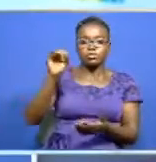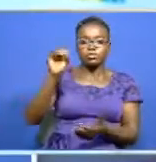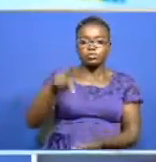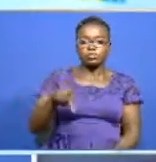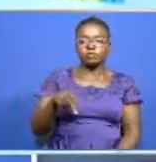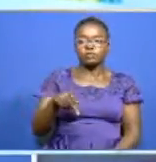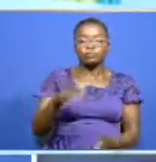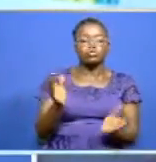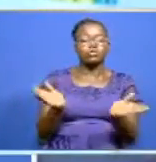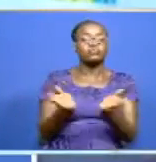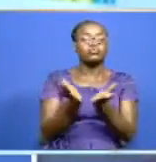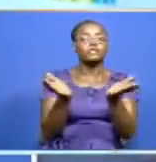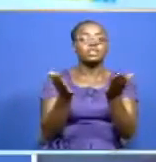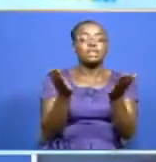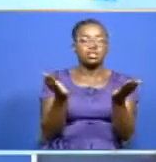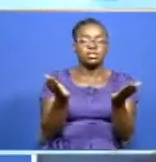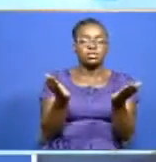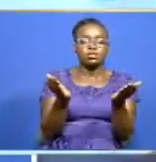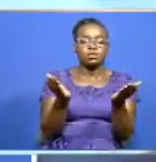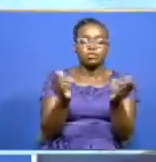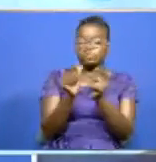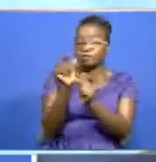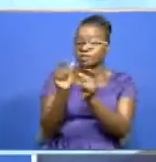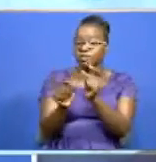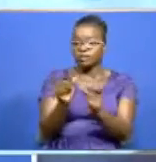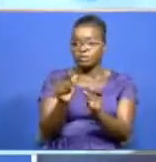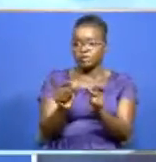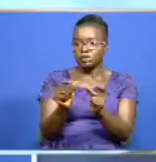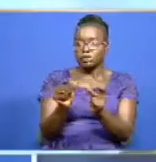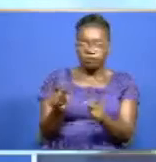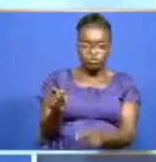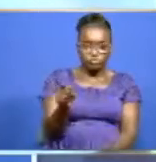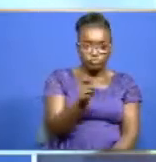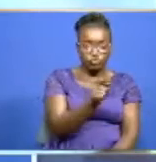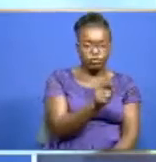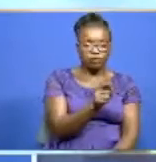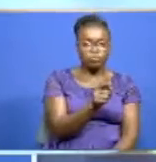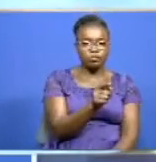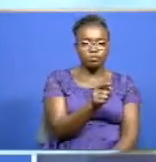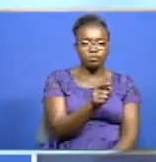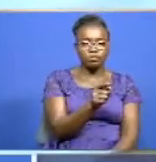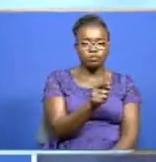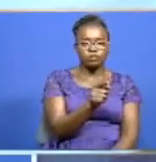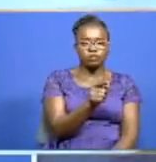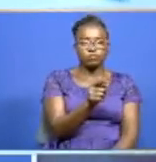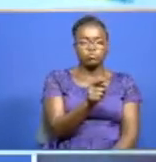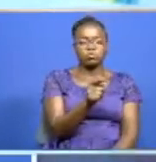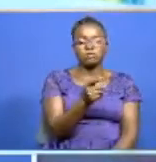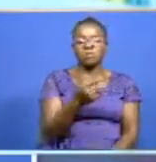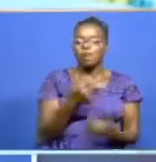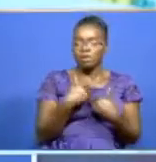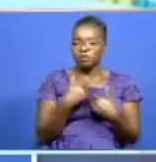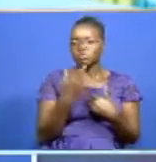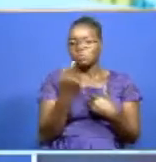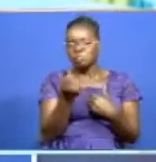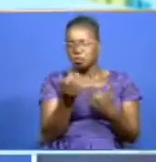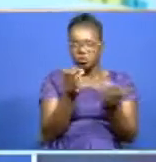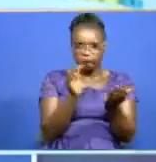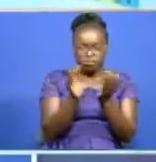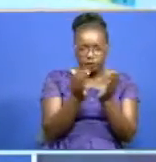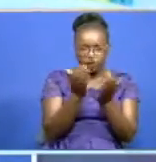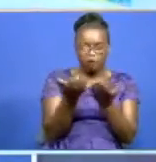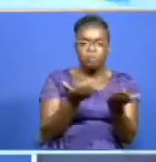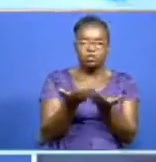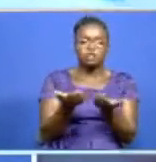want to encourage each and every one of you running your small, medium